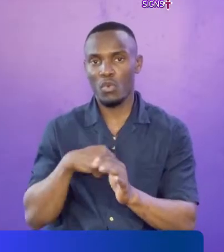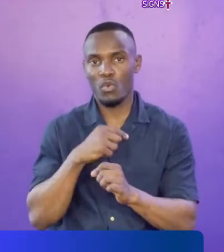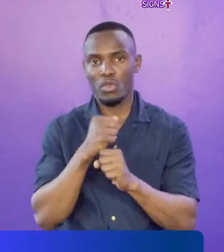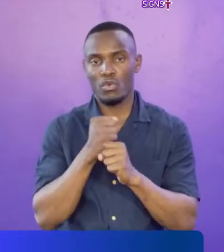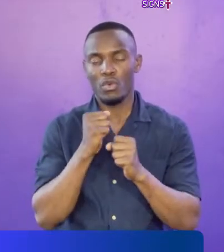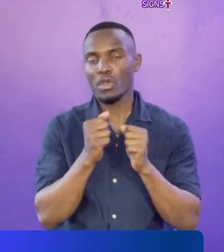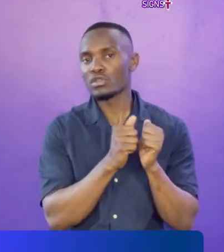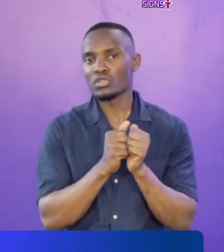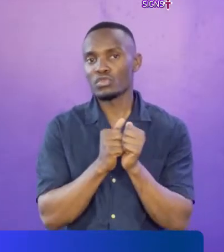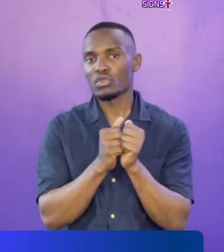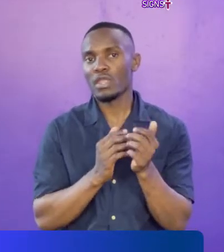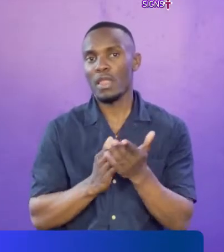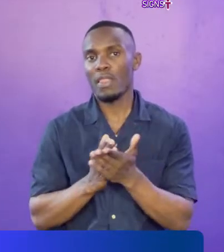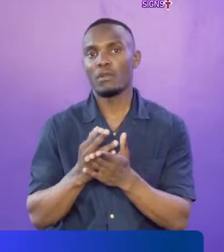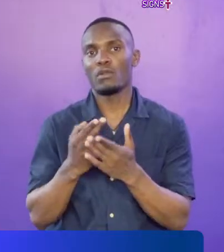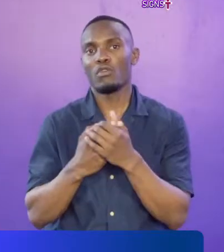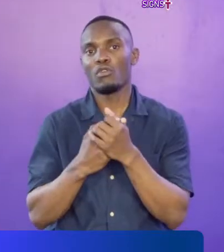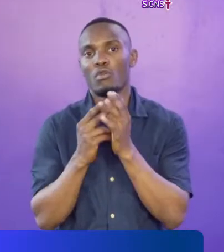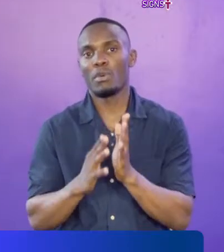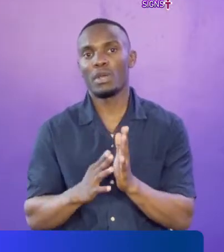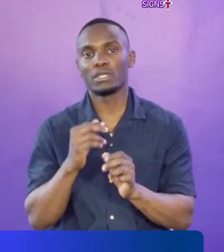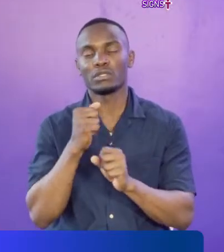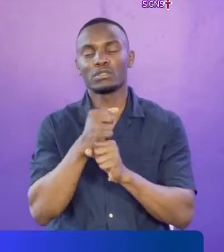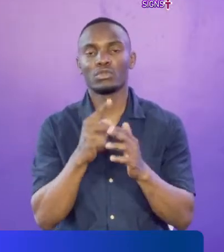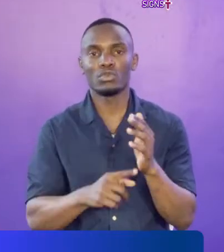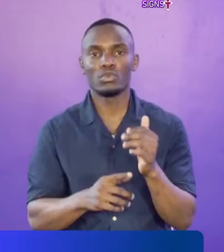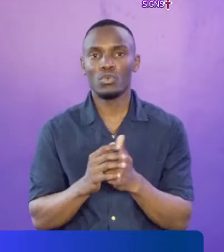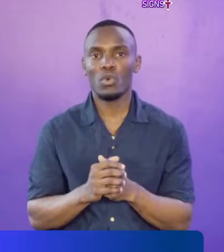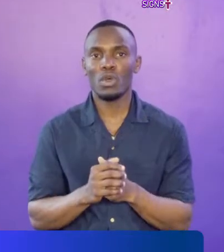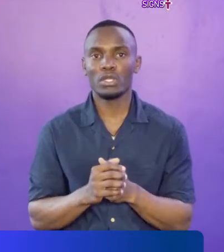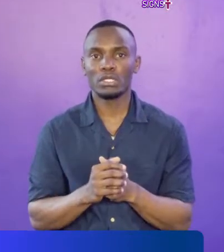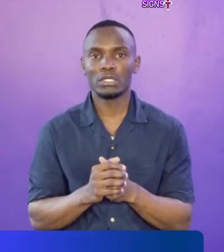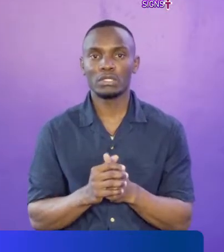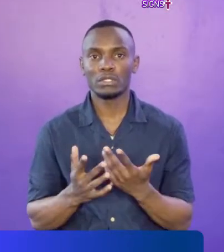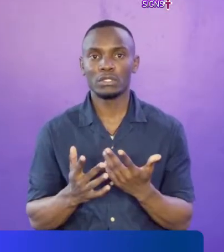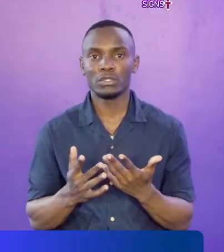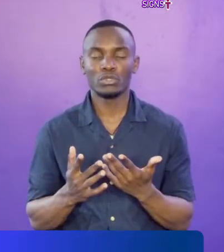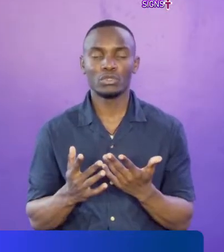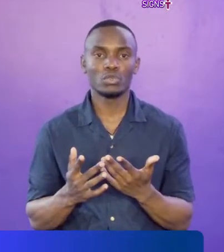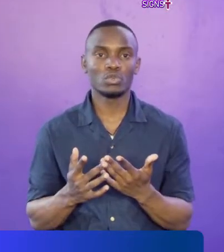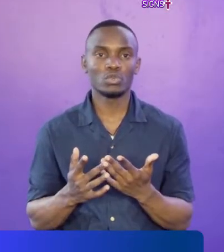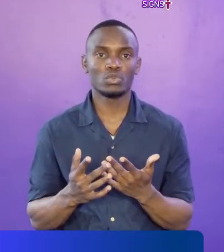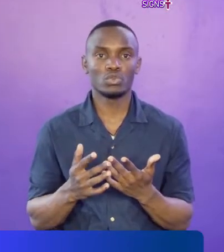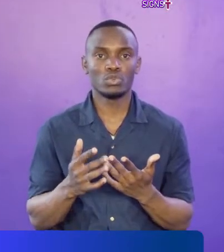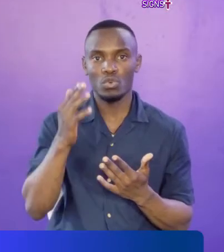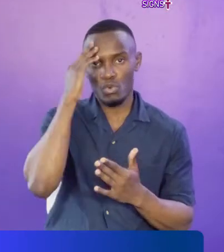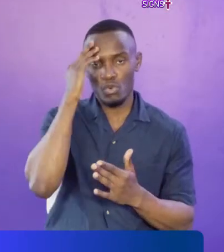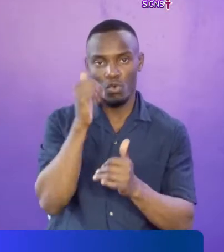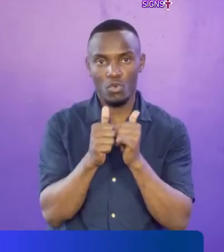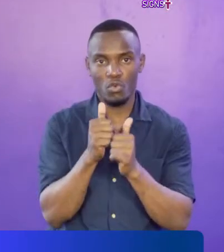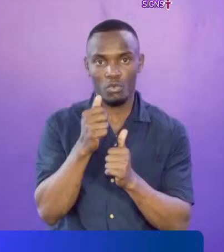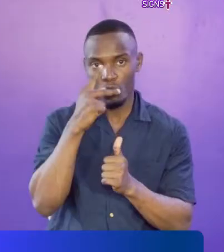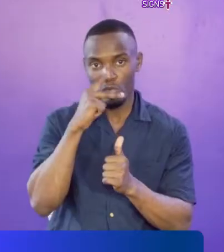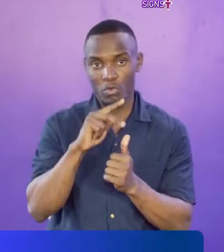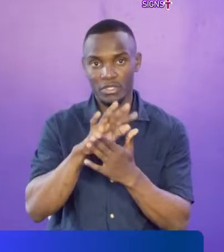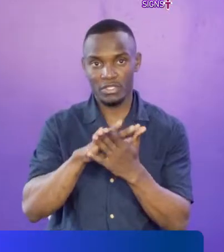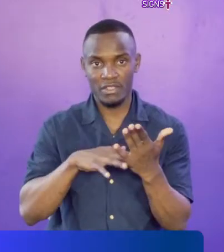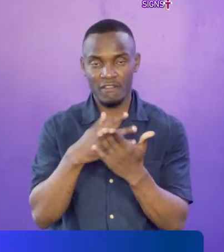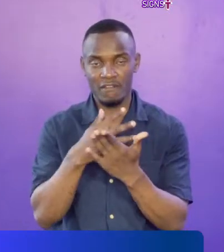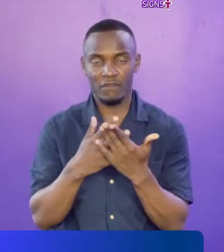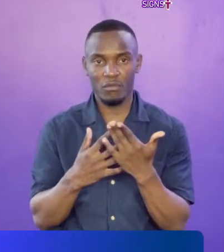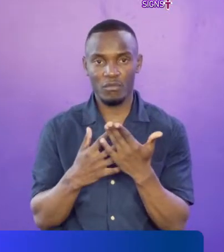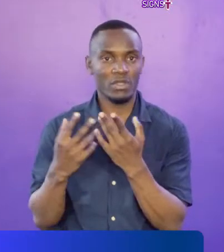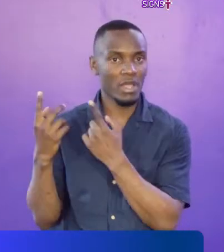of policies, frameworks are coming. But by and large, we